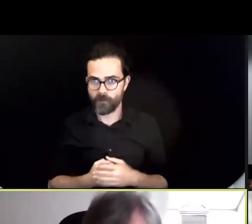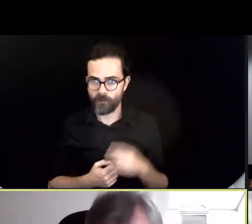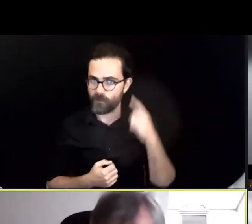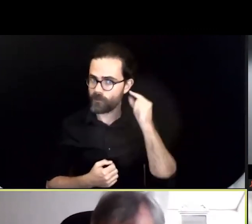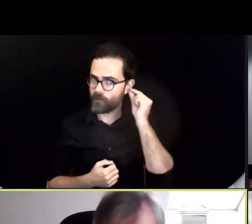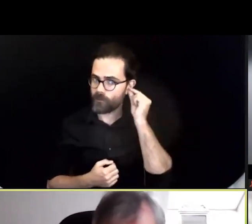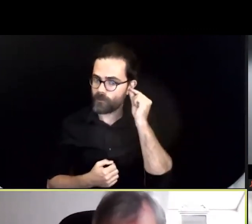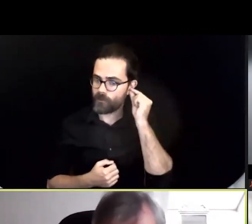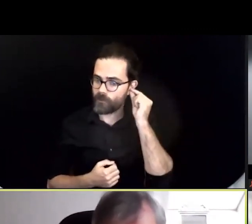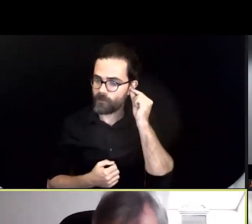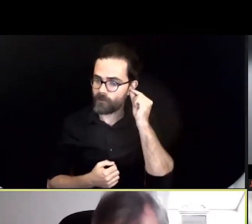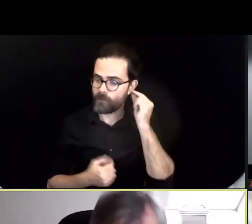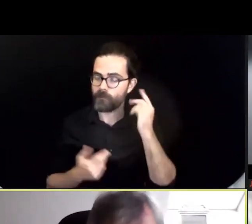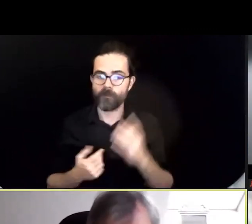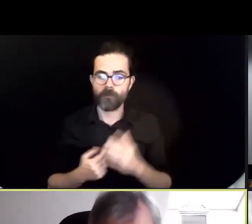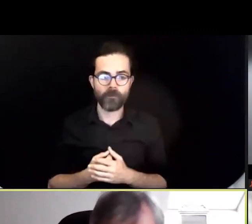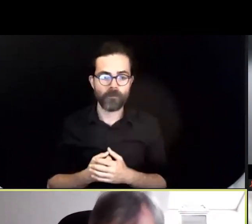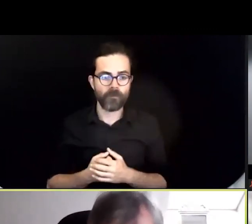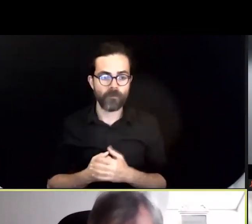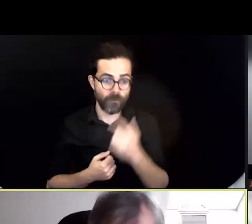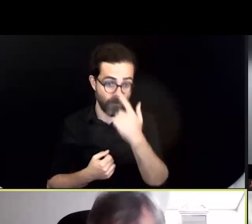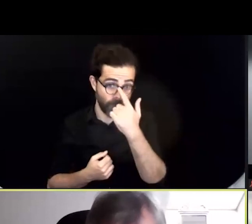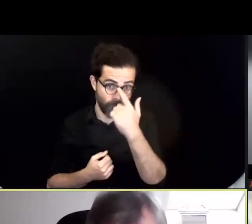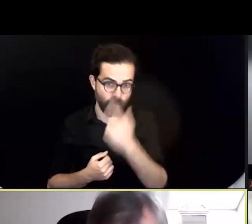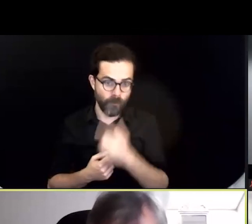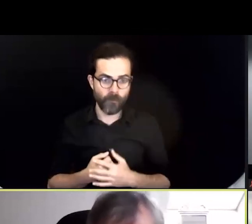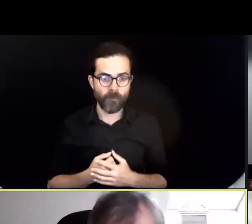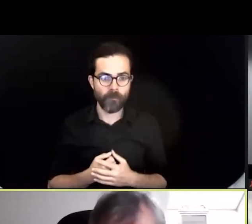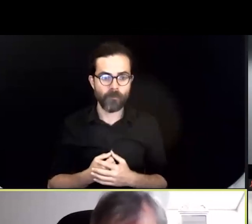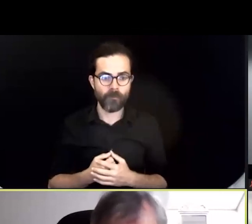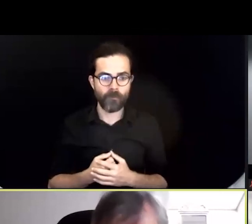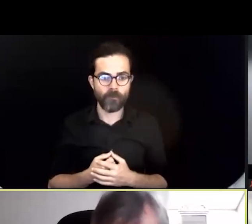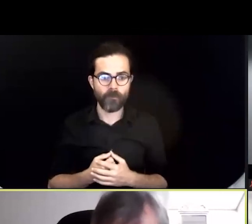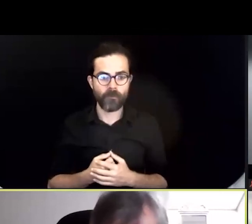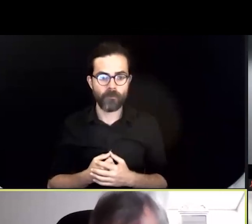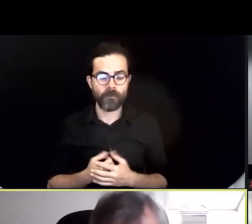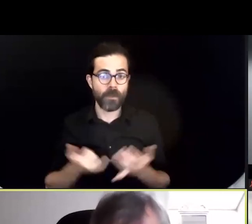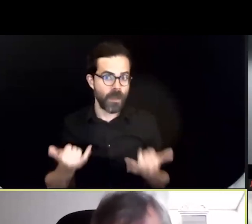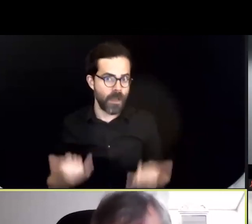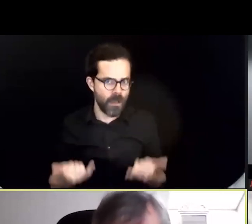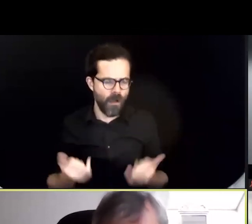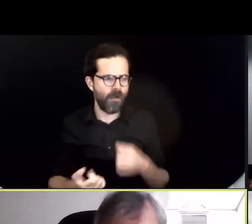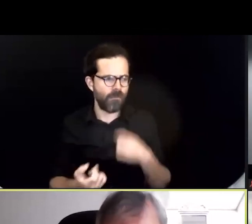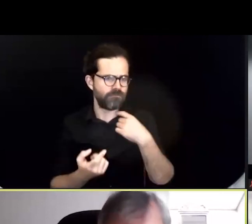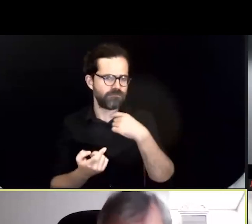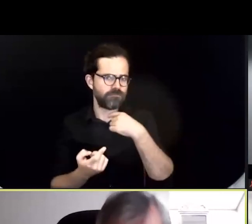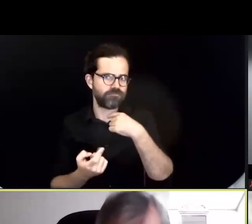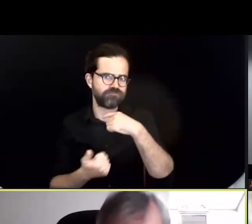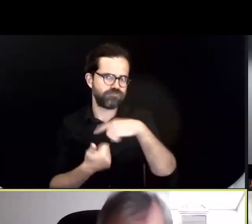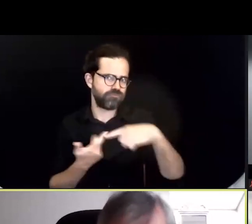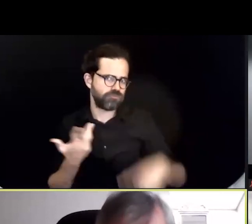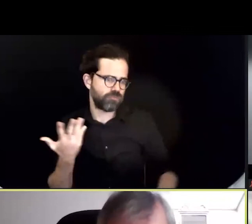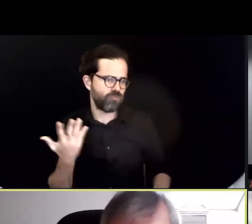is developing and building up, and there's a tremendous amount of work going on in that area. But